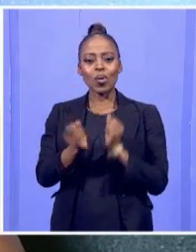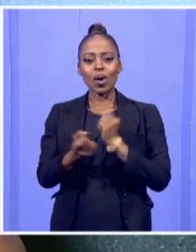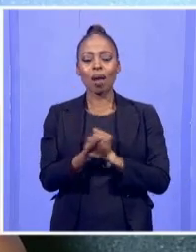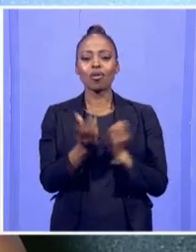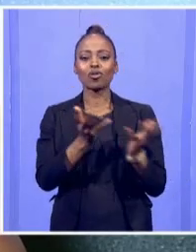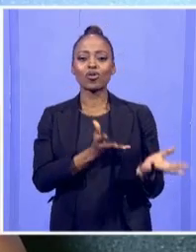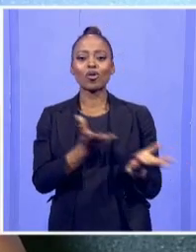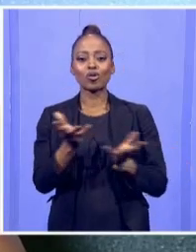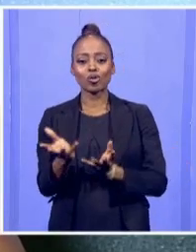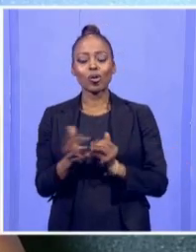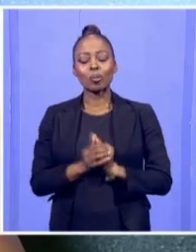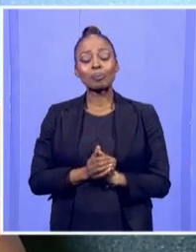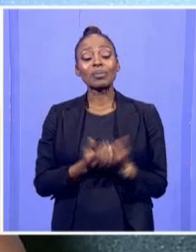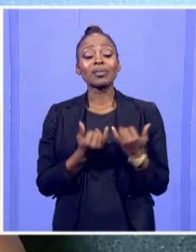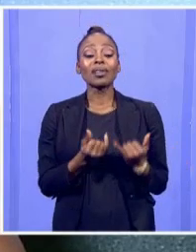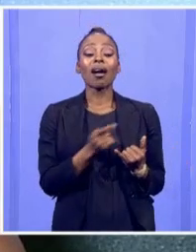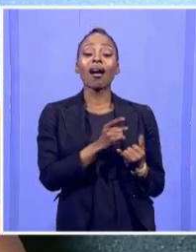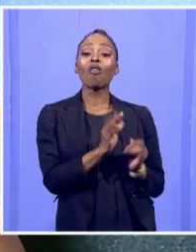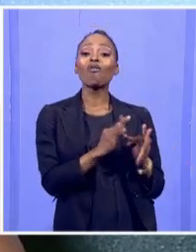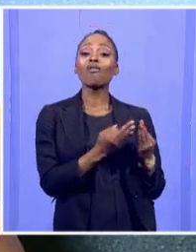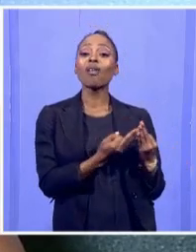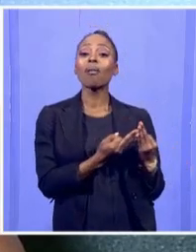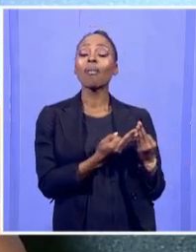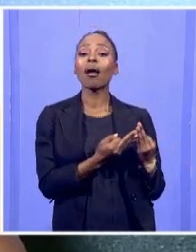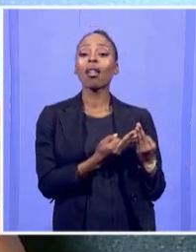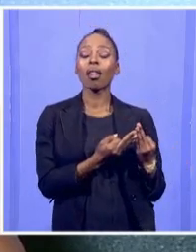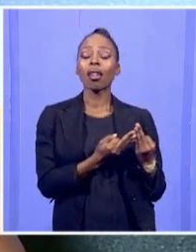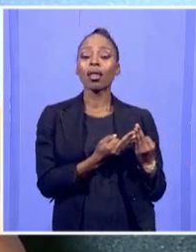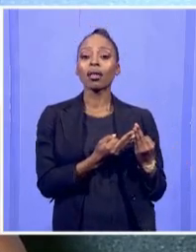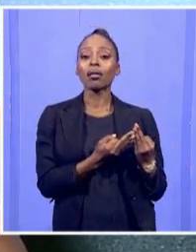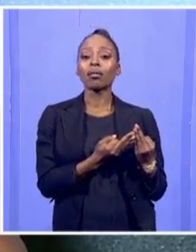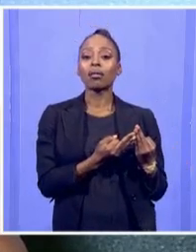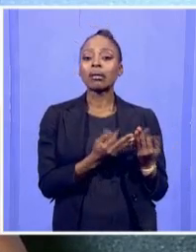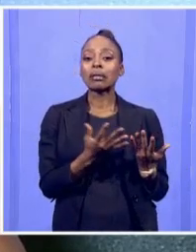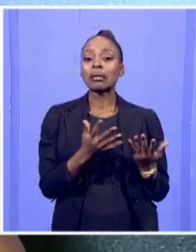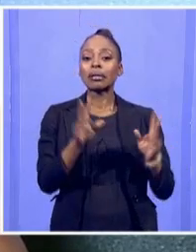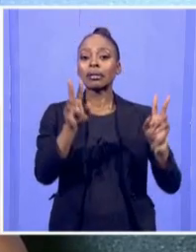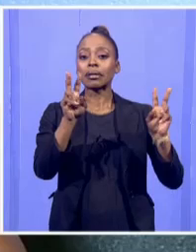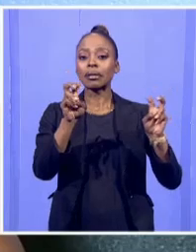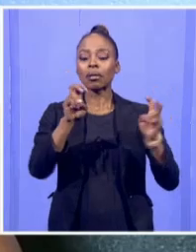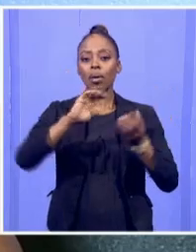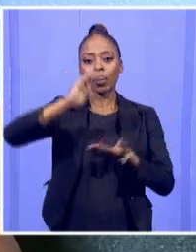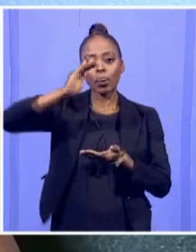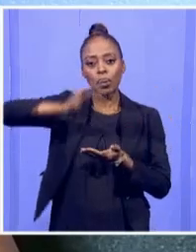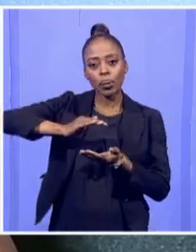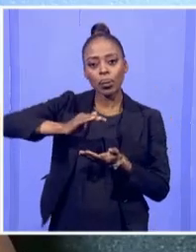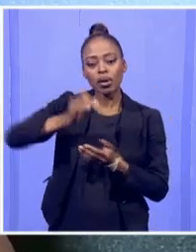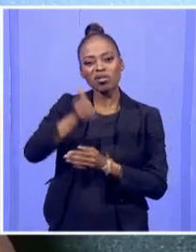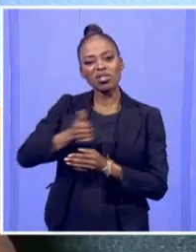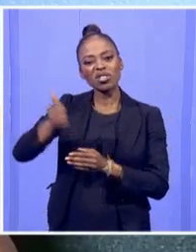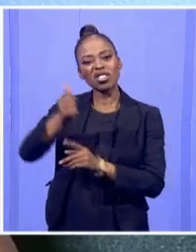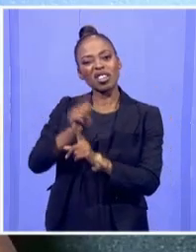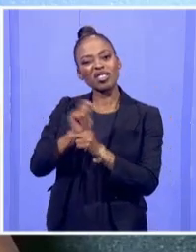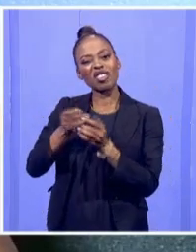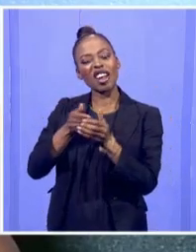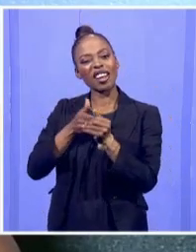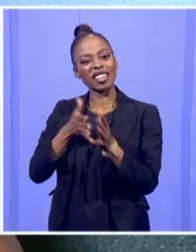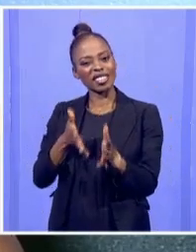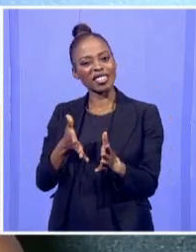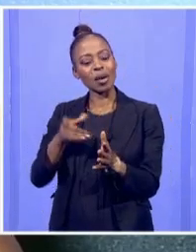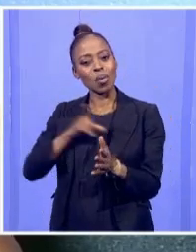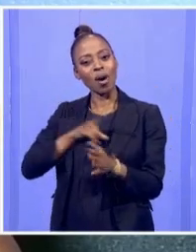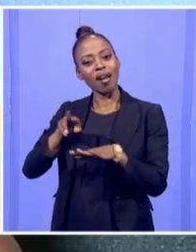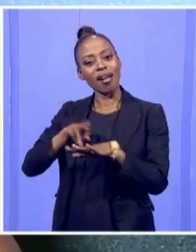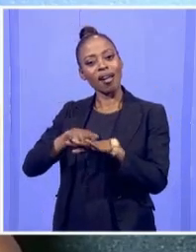what happened is the Modjadjis, their queenship status had been reduced to a senior traditional leadership by the